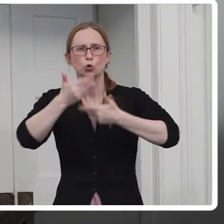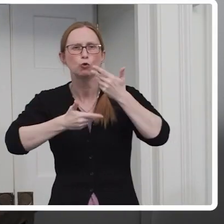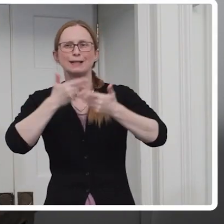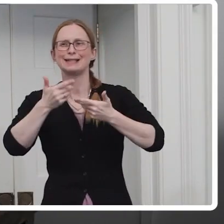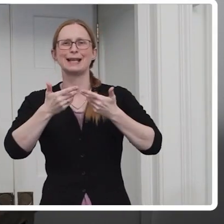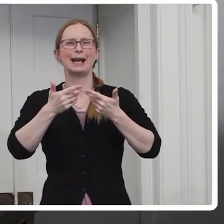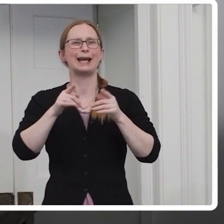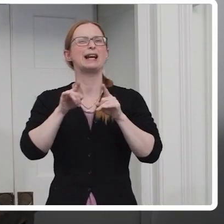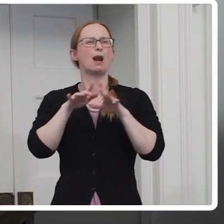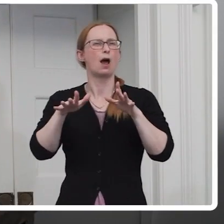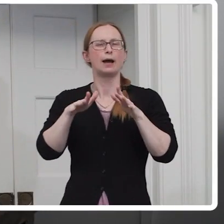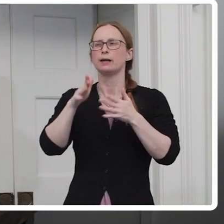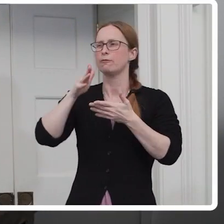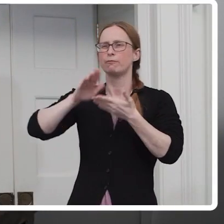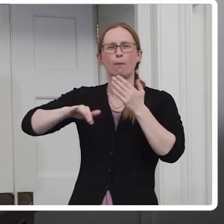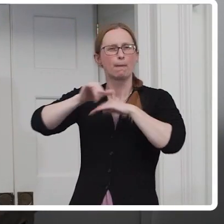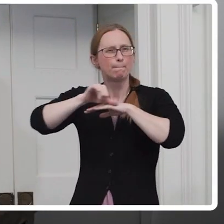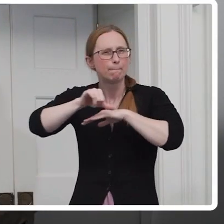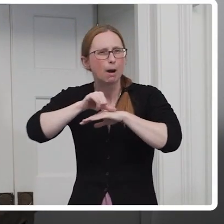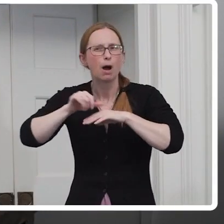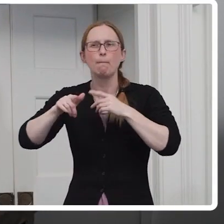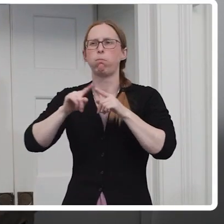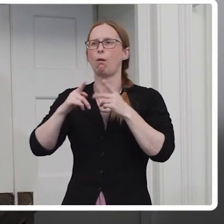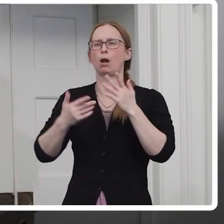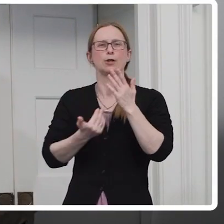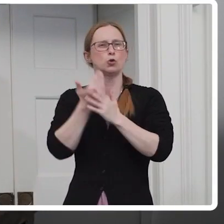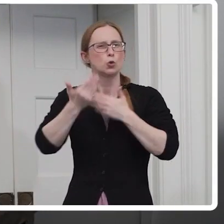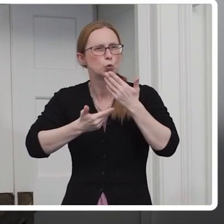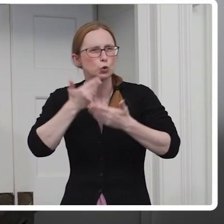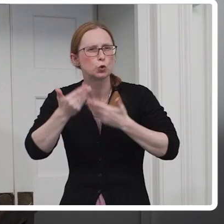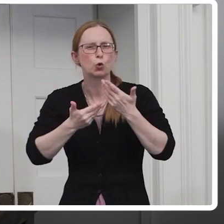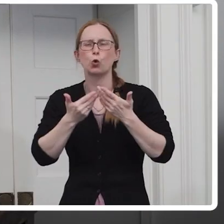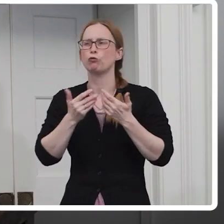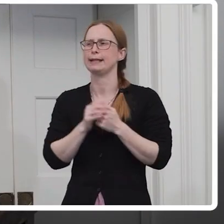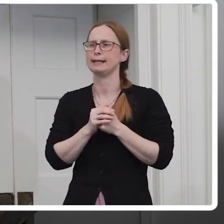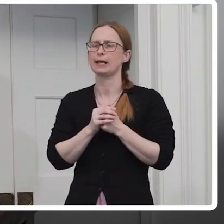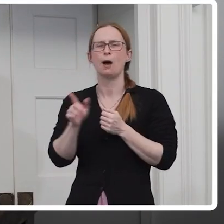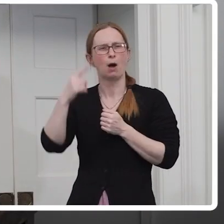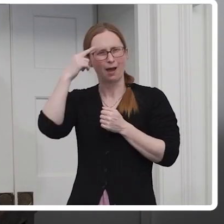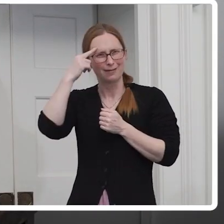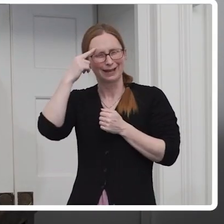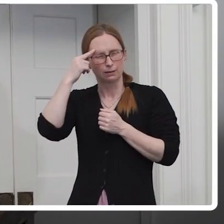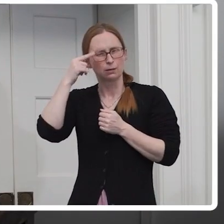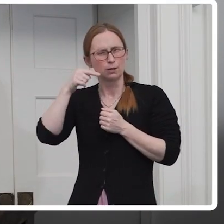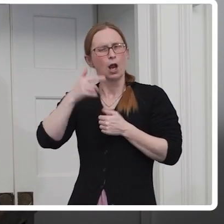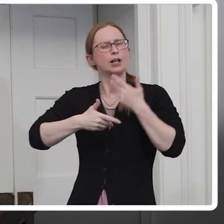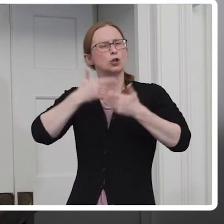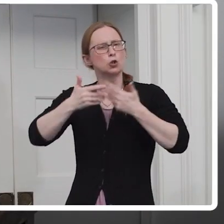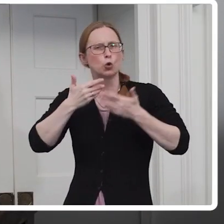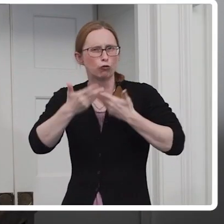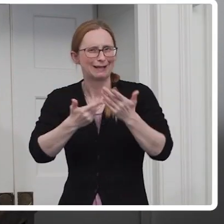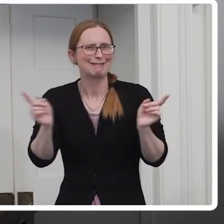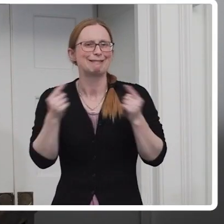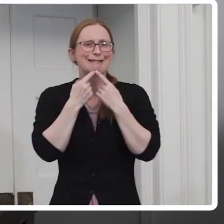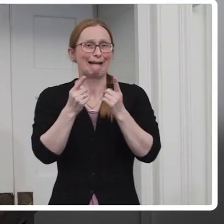as well, like Allen was taking from the Bible and from the news stories and her own life. And I think storytelling is